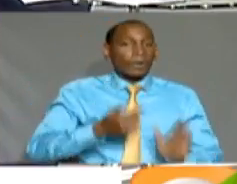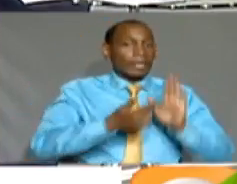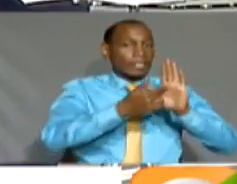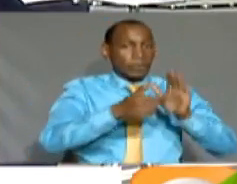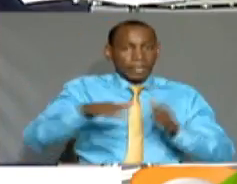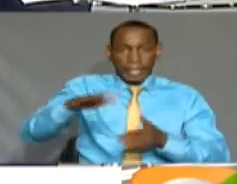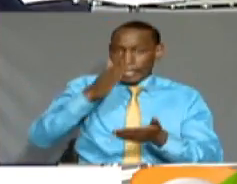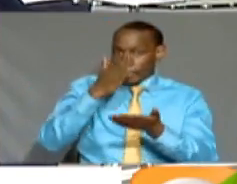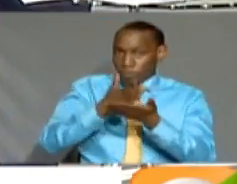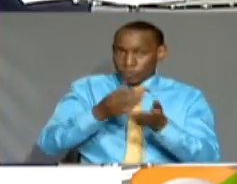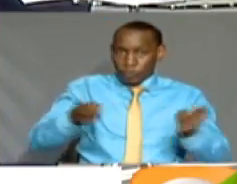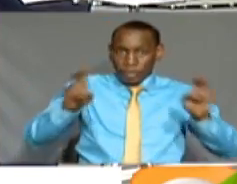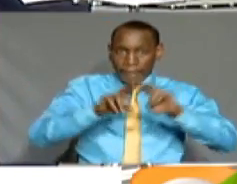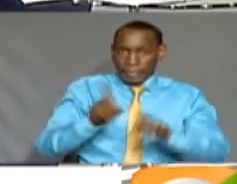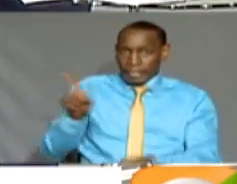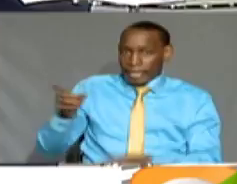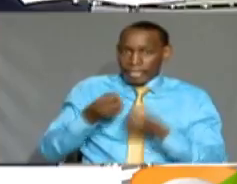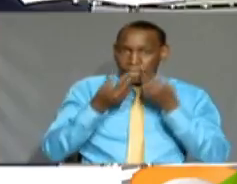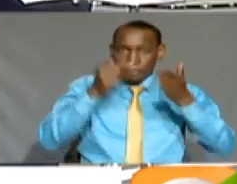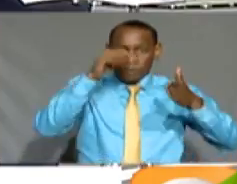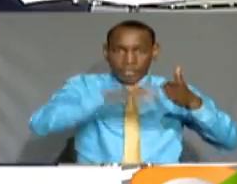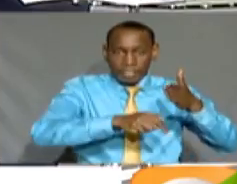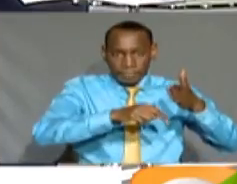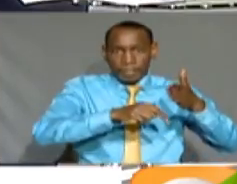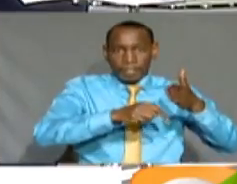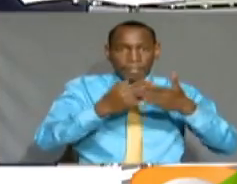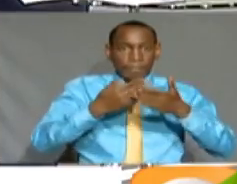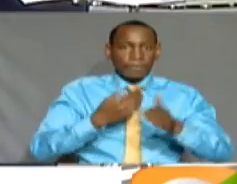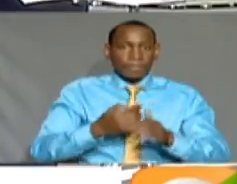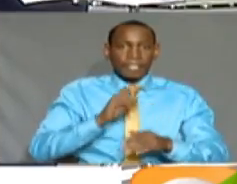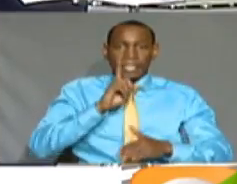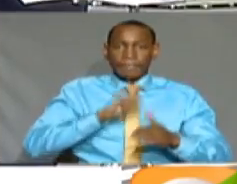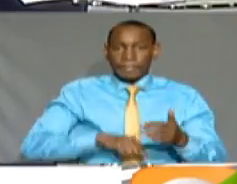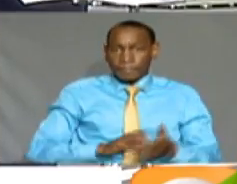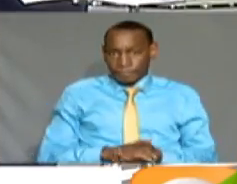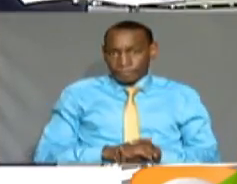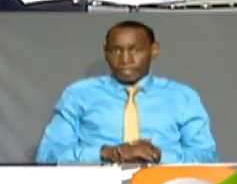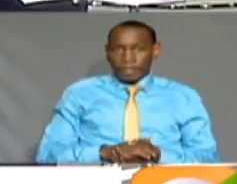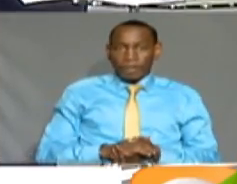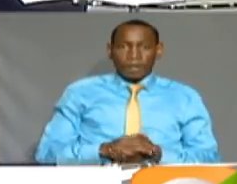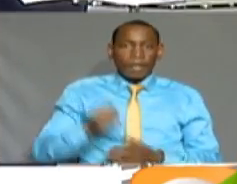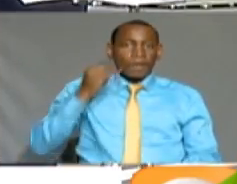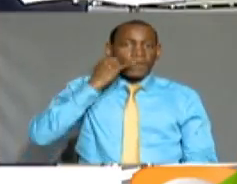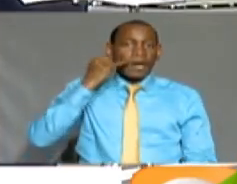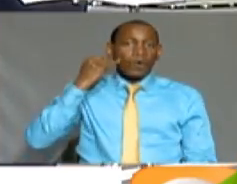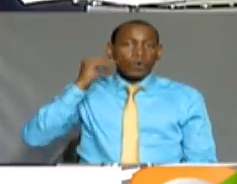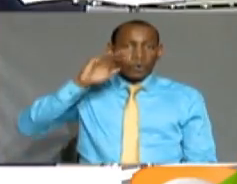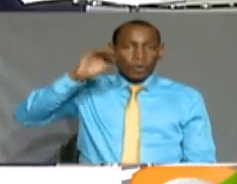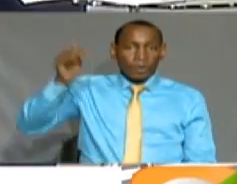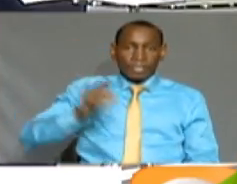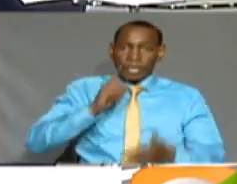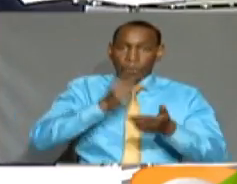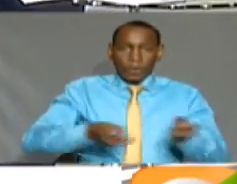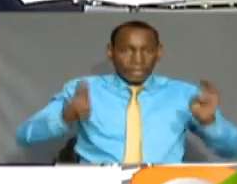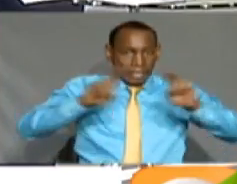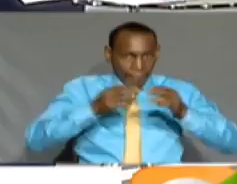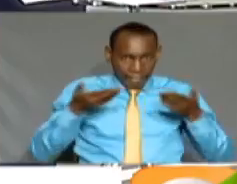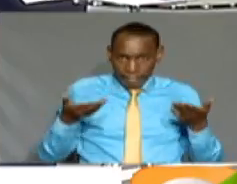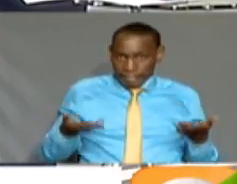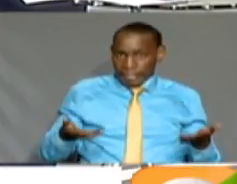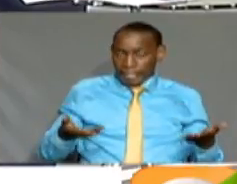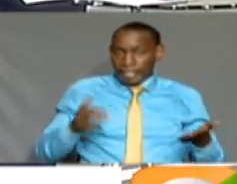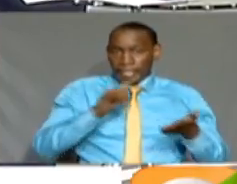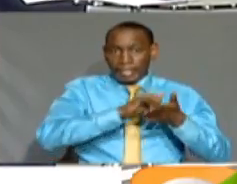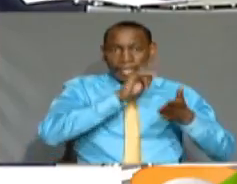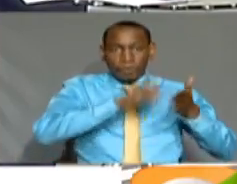where that is happening. These are more details about what I just mentioned earlier on. Rongai is in Nakuru County. So what's going on right now really is